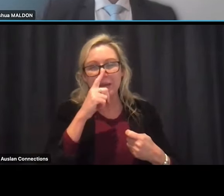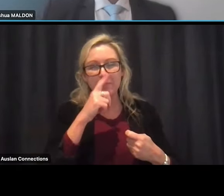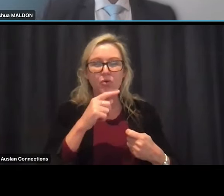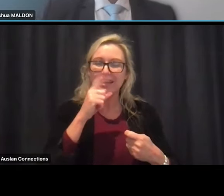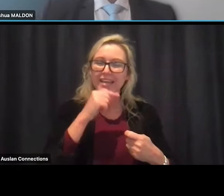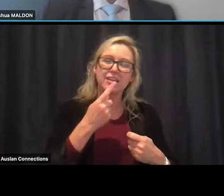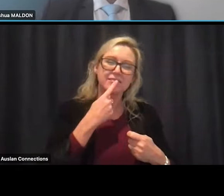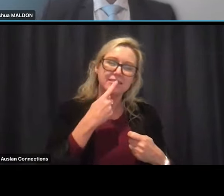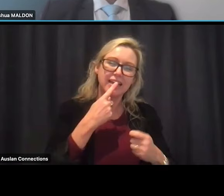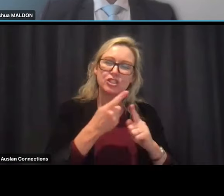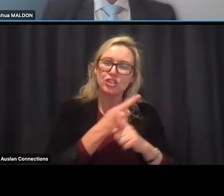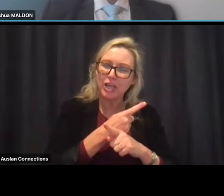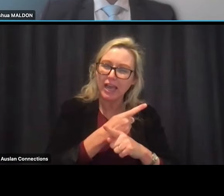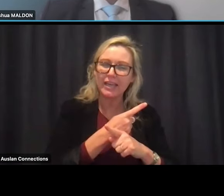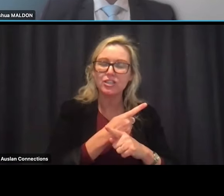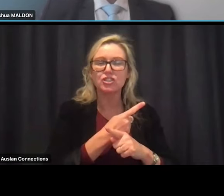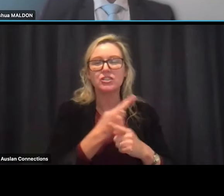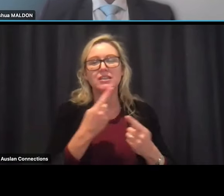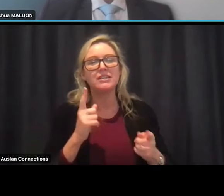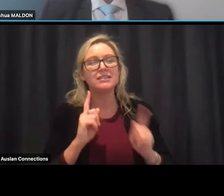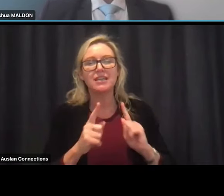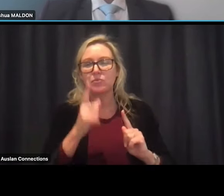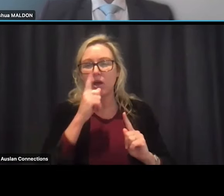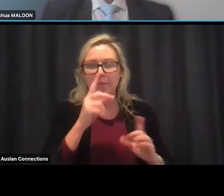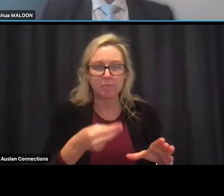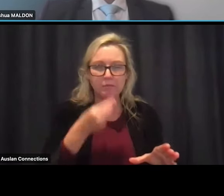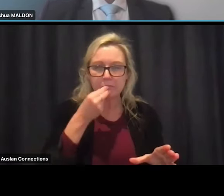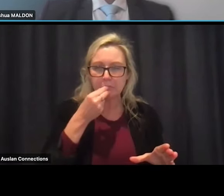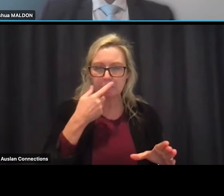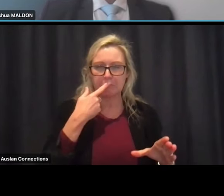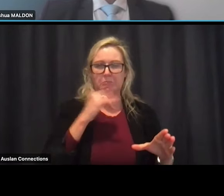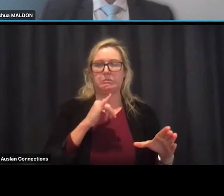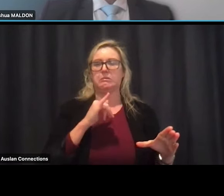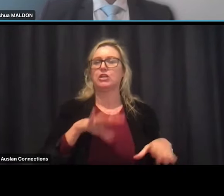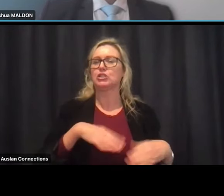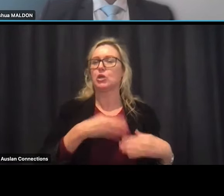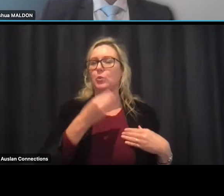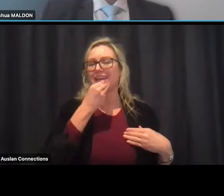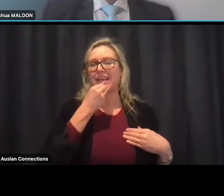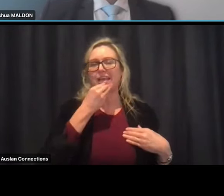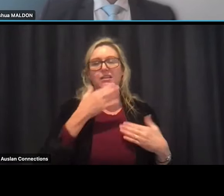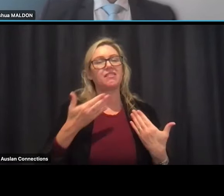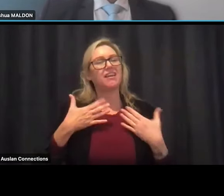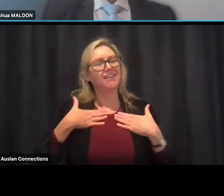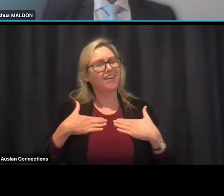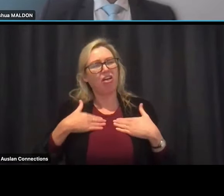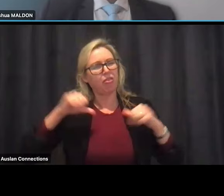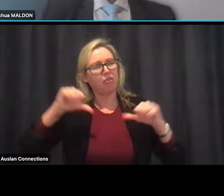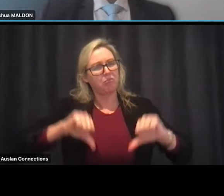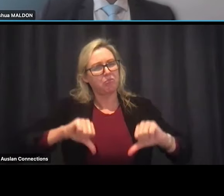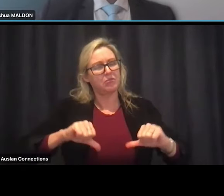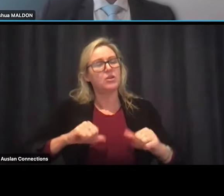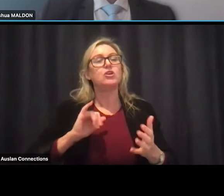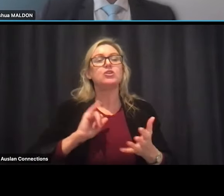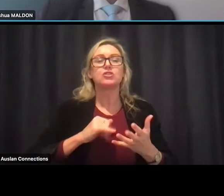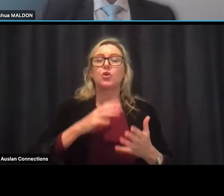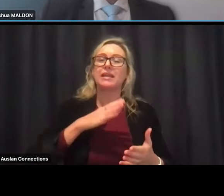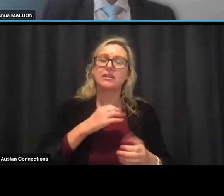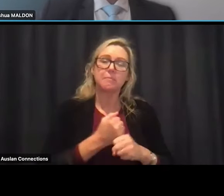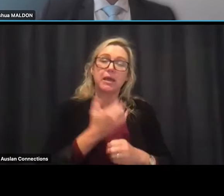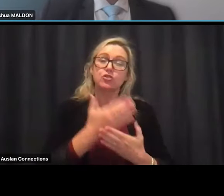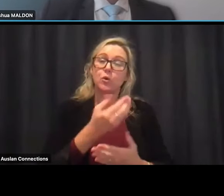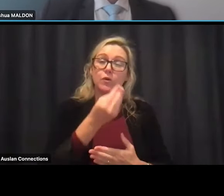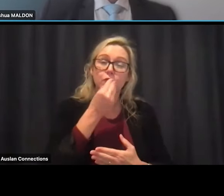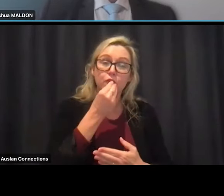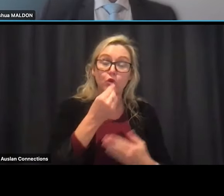changed. Food which isn't consumed simply cannot be used to help the nutritional intake of a person. So food has to be delicious as well